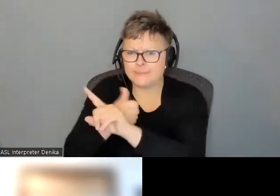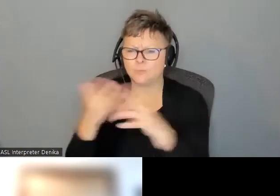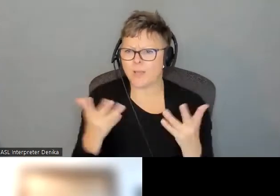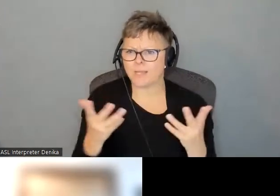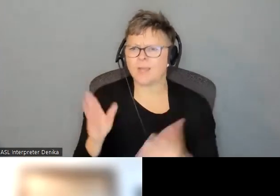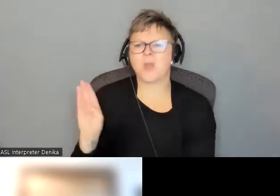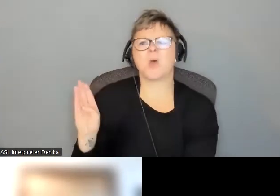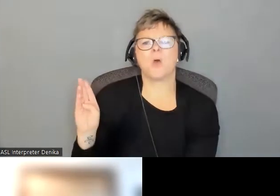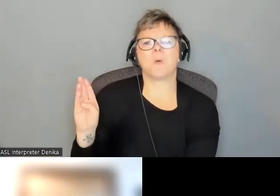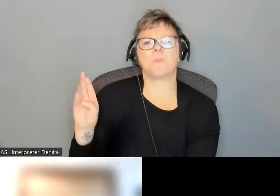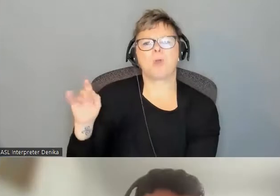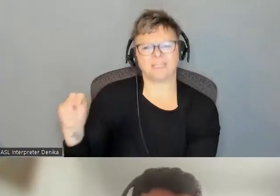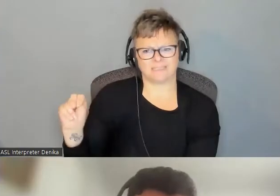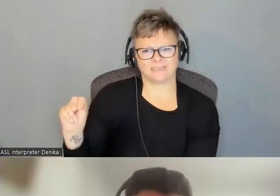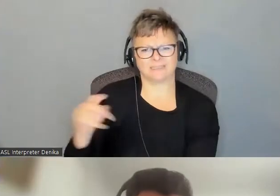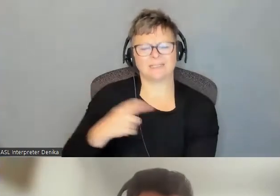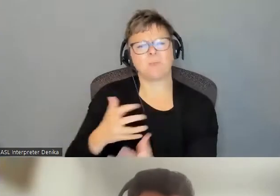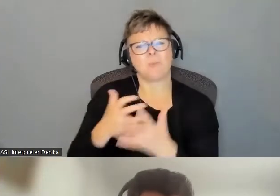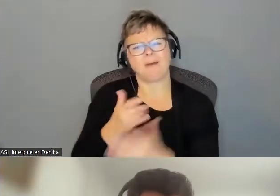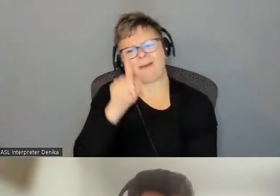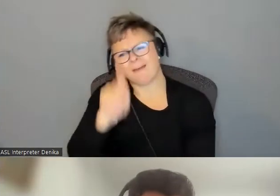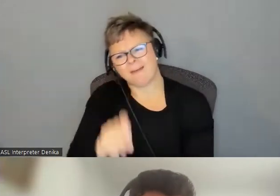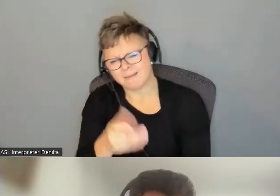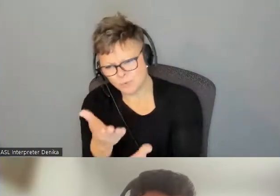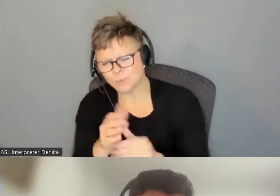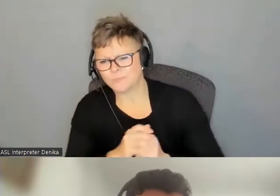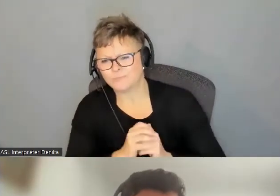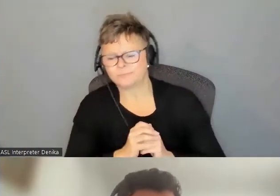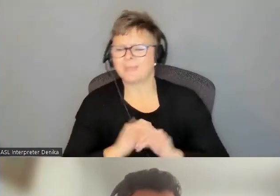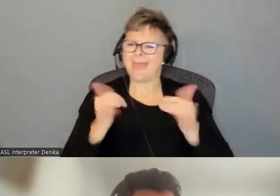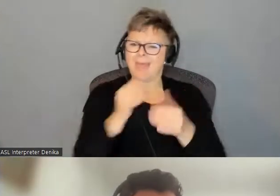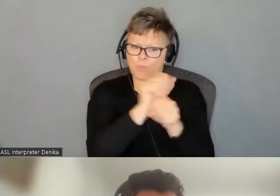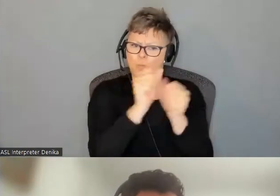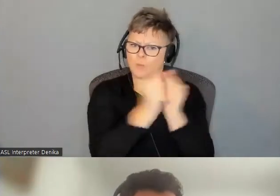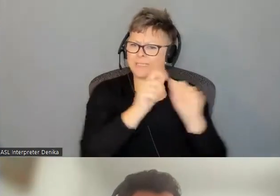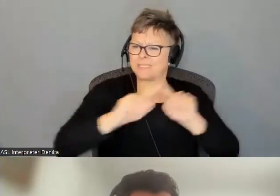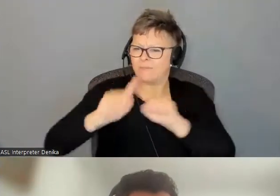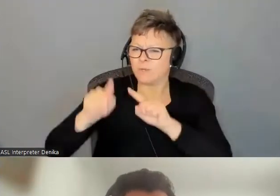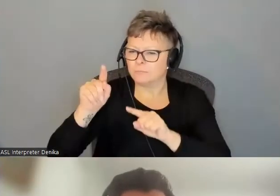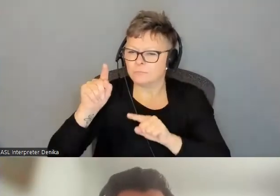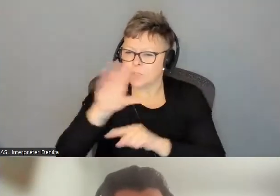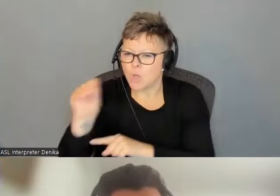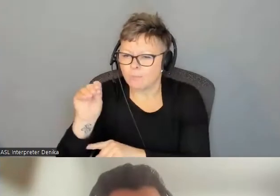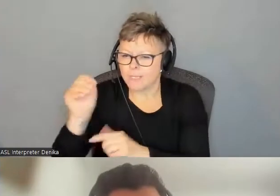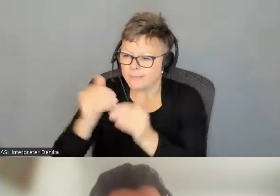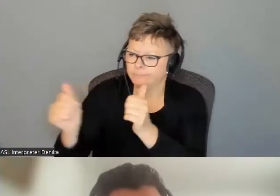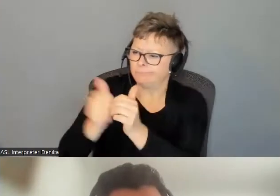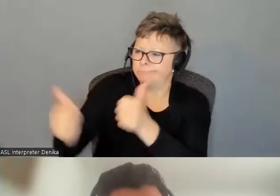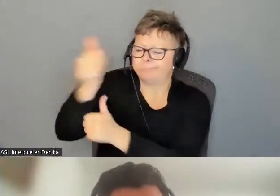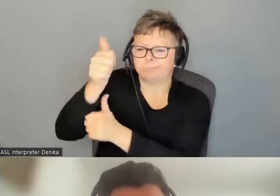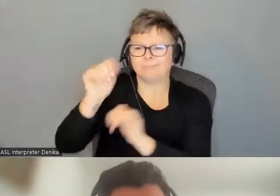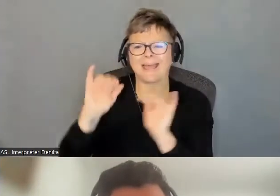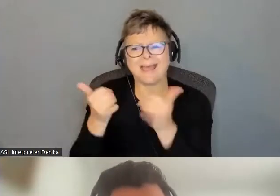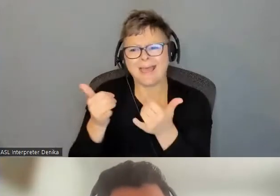we work with employers and businesses to prepare them, to ready them for bringing assistive